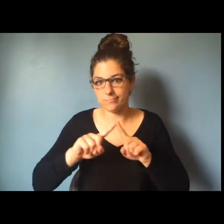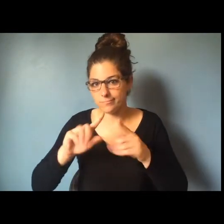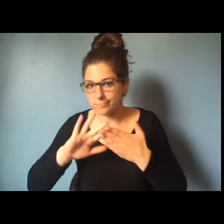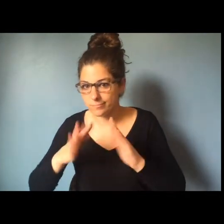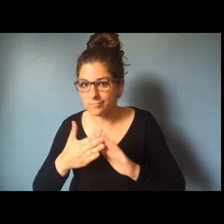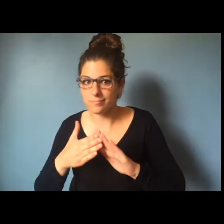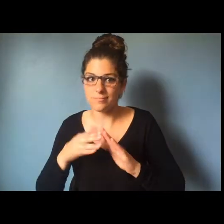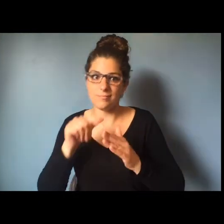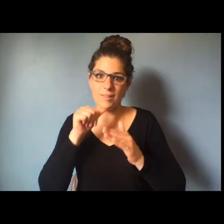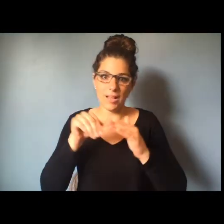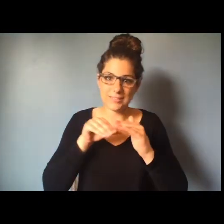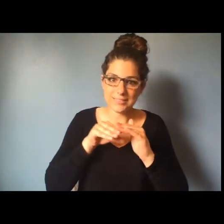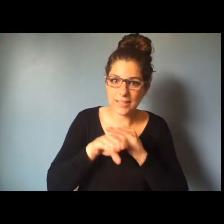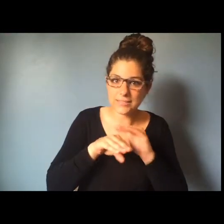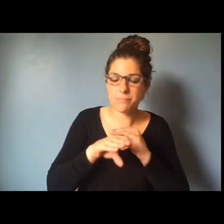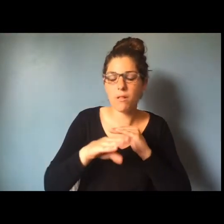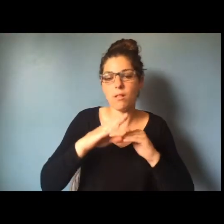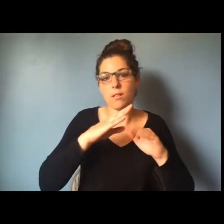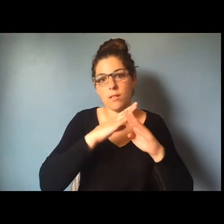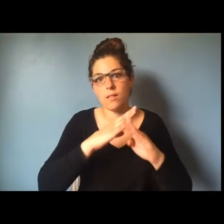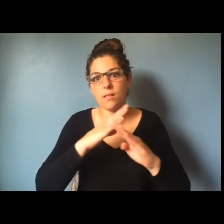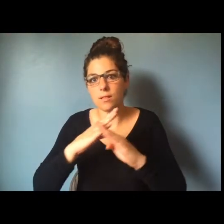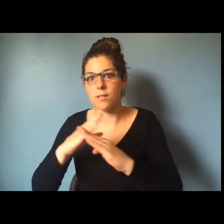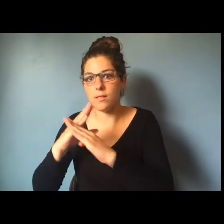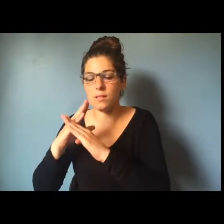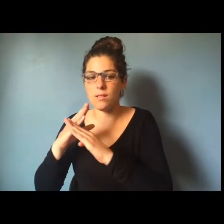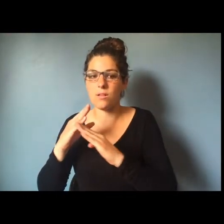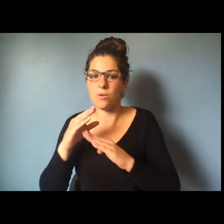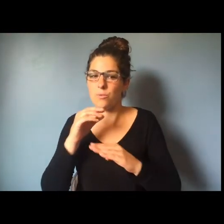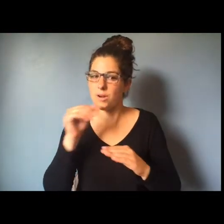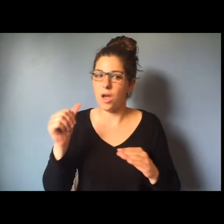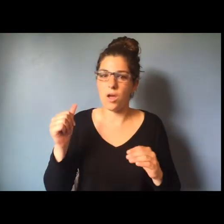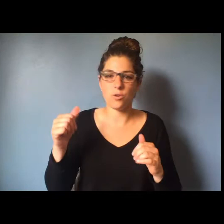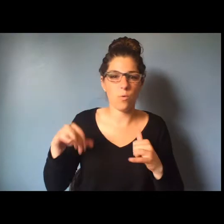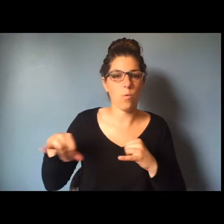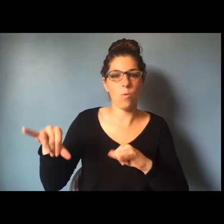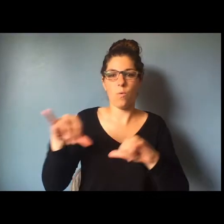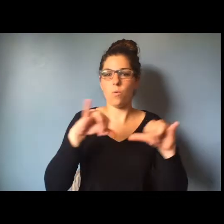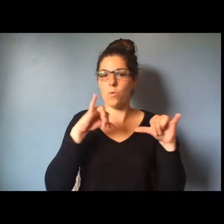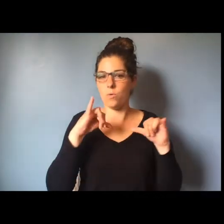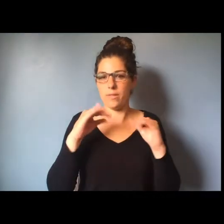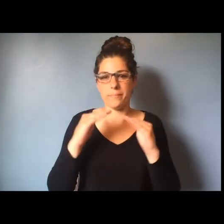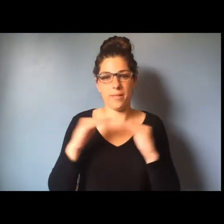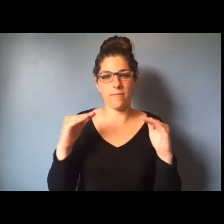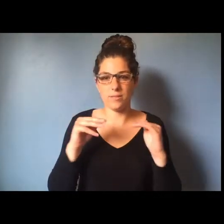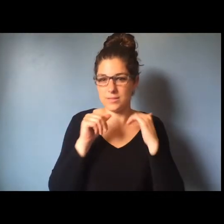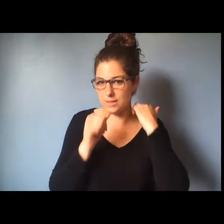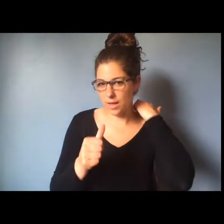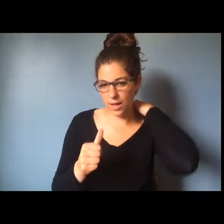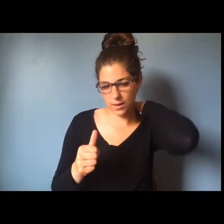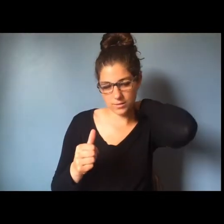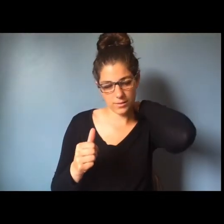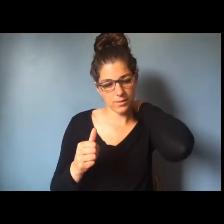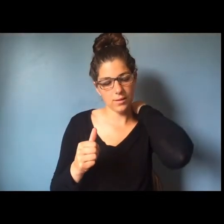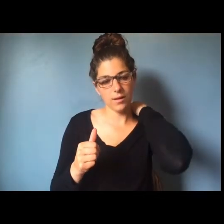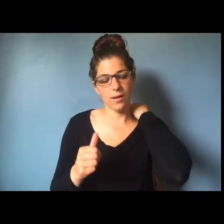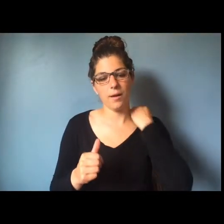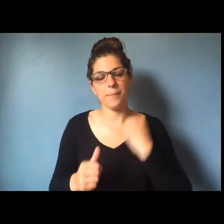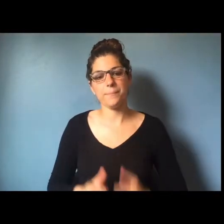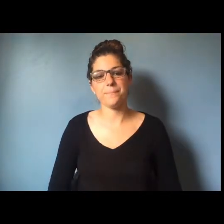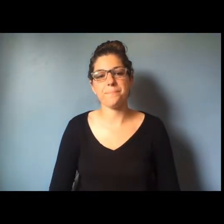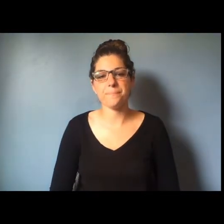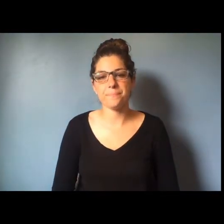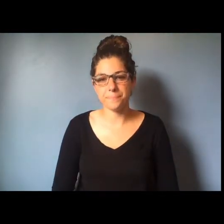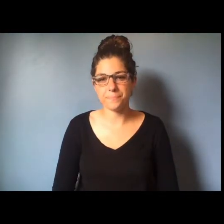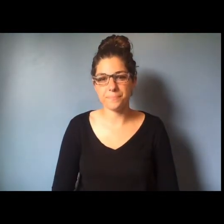in, whereas we're not all on the same level playing field, I don't think.